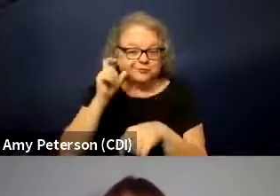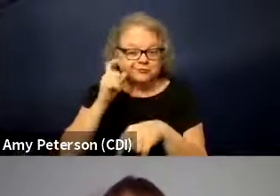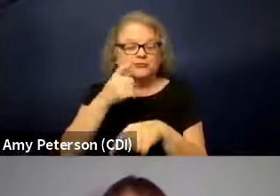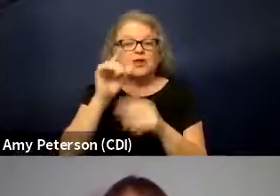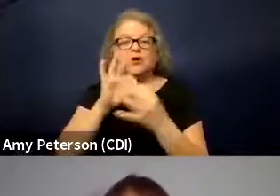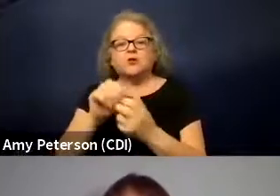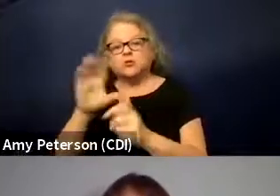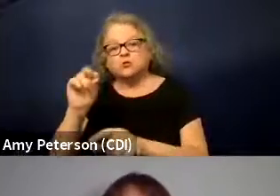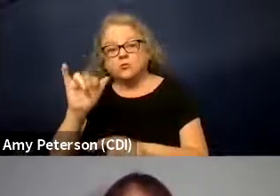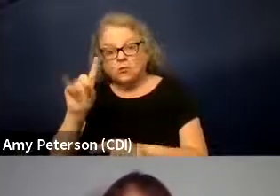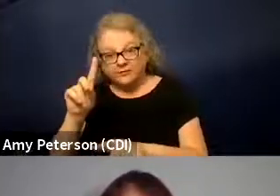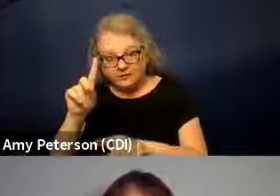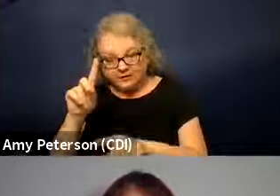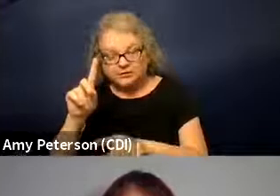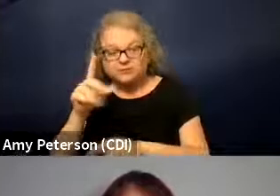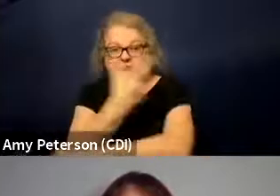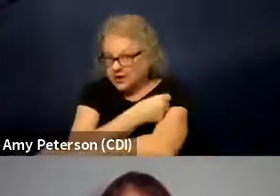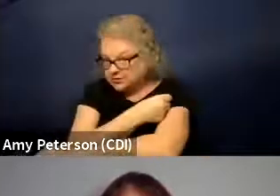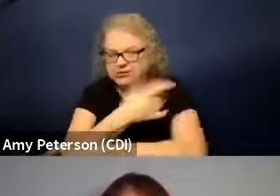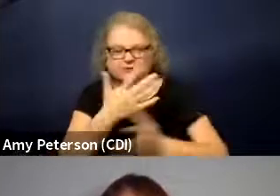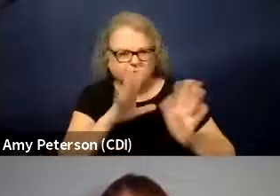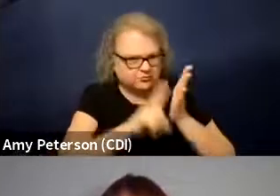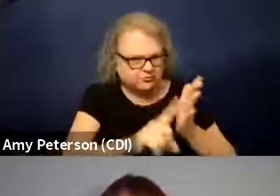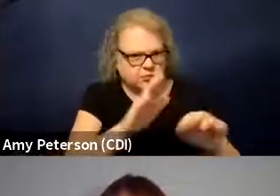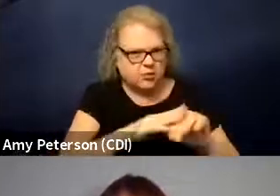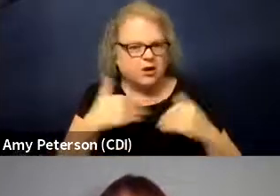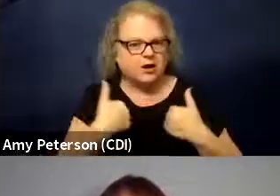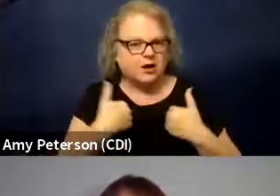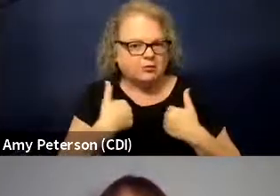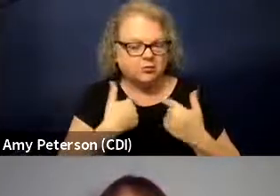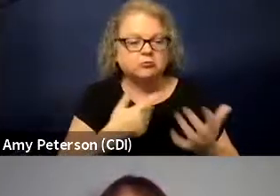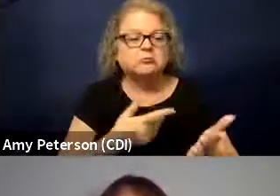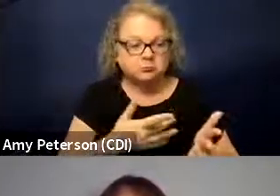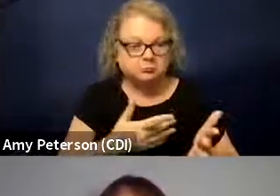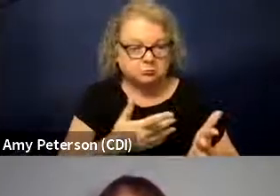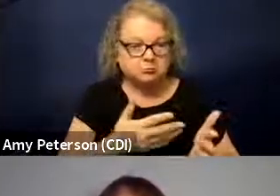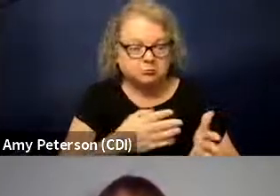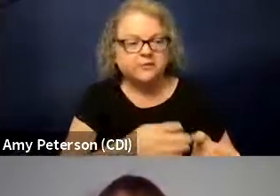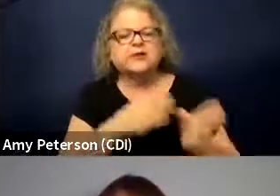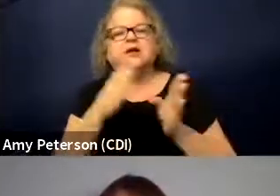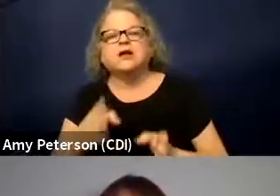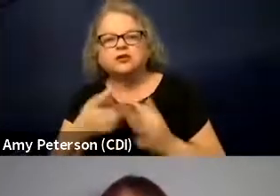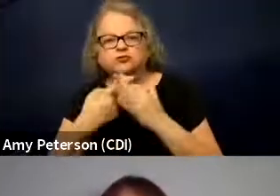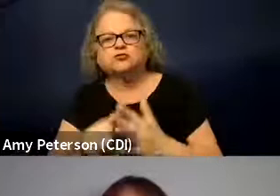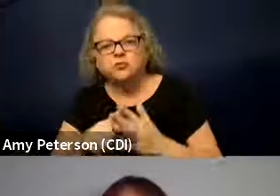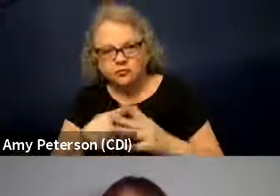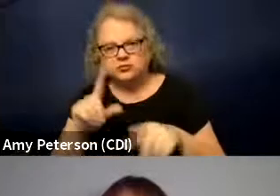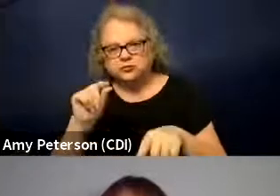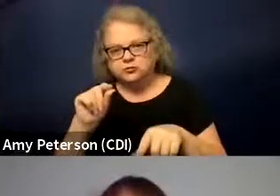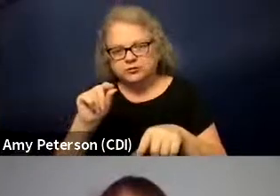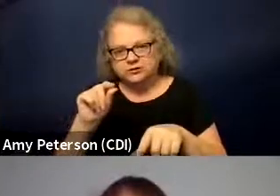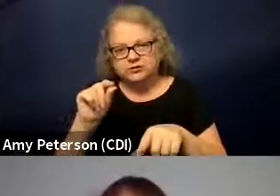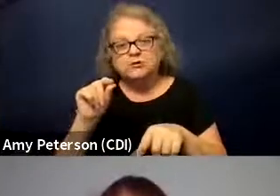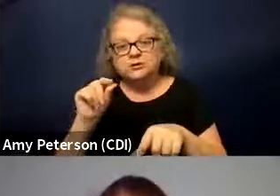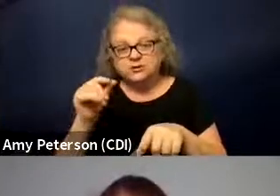vaccine. Remember, we had many years of basic science research that helped substantially in